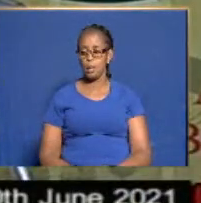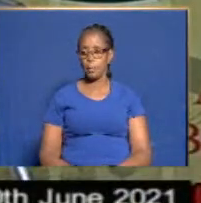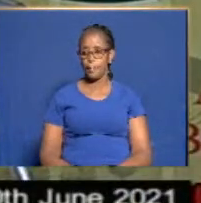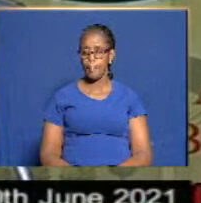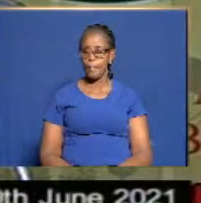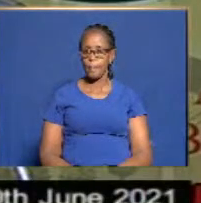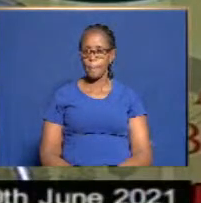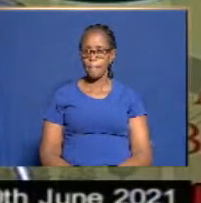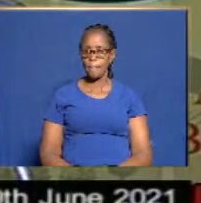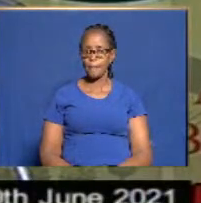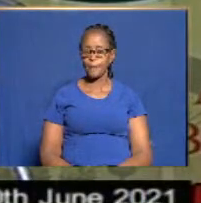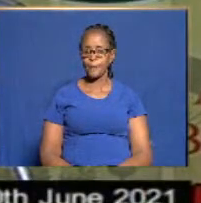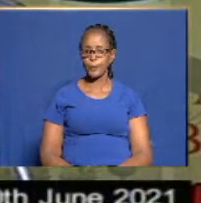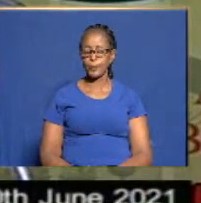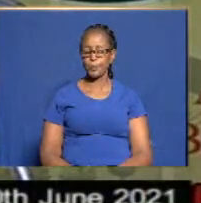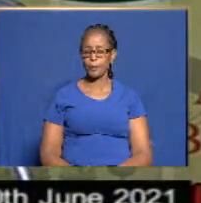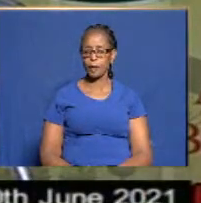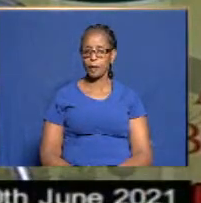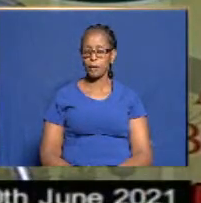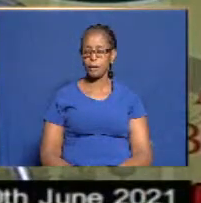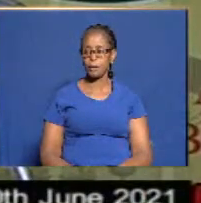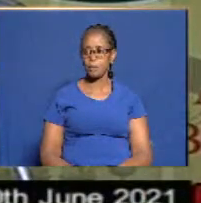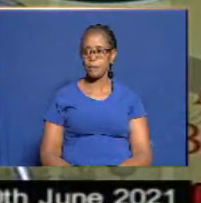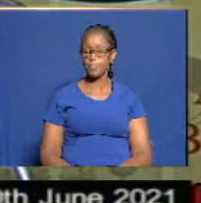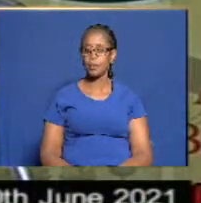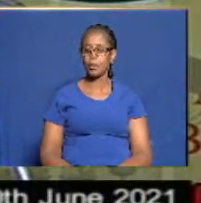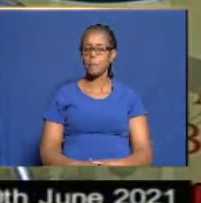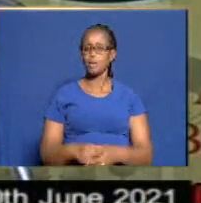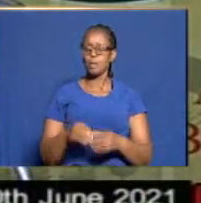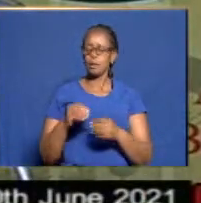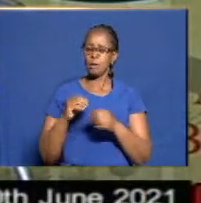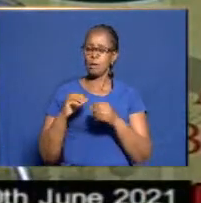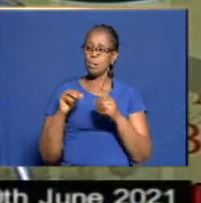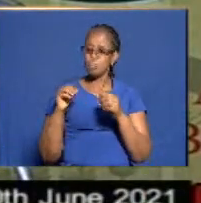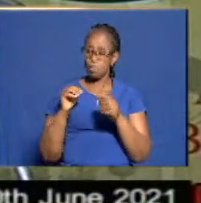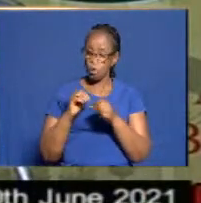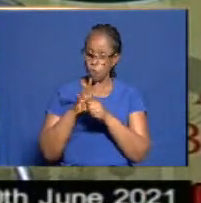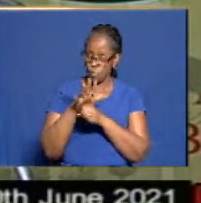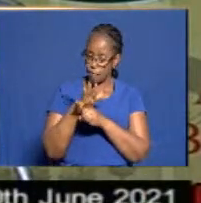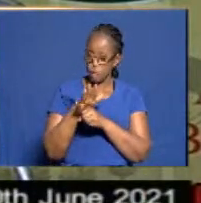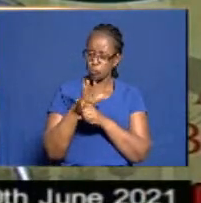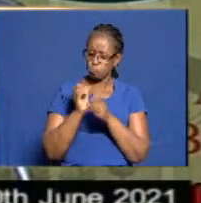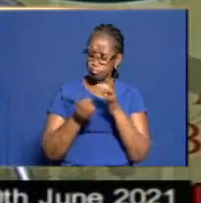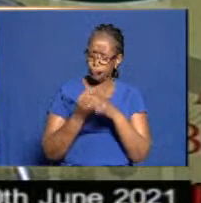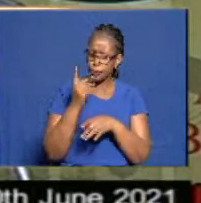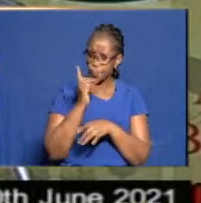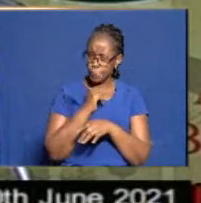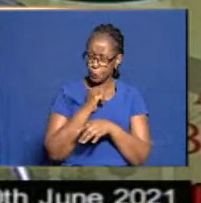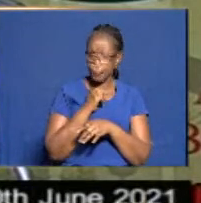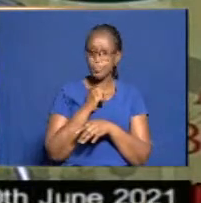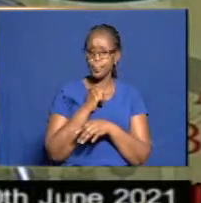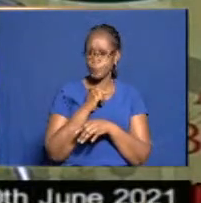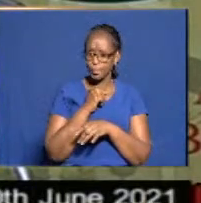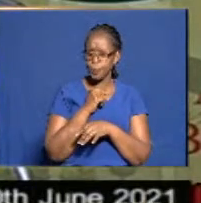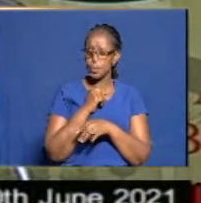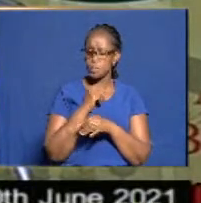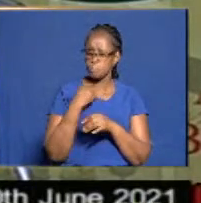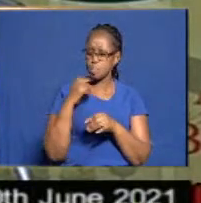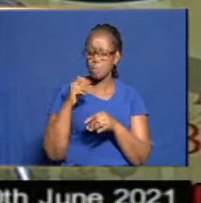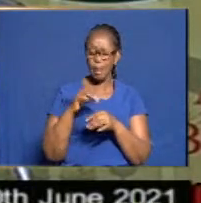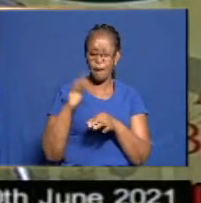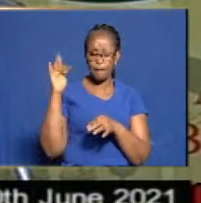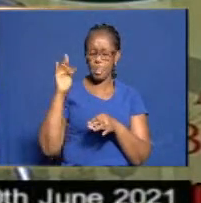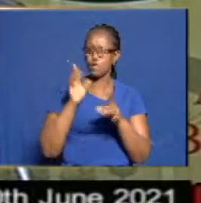Mr. Speaker, the outbreak of COVID-19 pandemic and the ensuing containment measures significantly affected